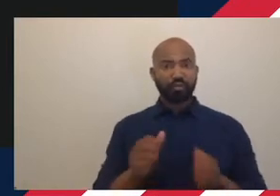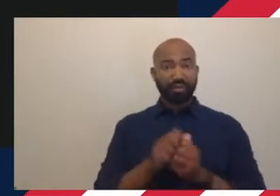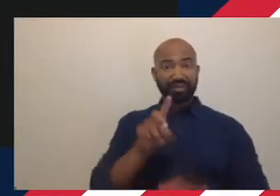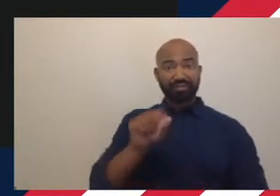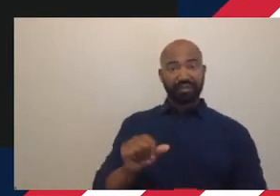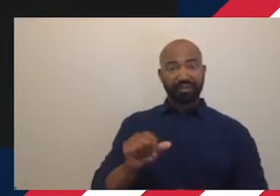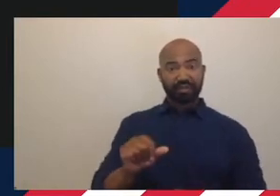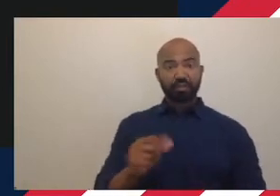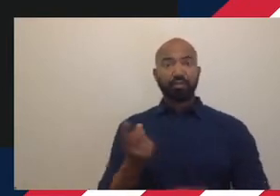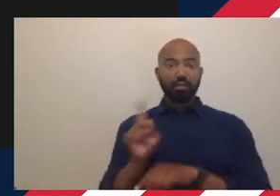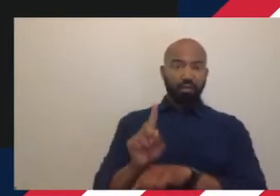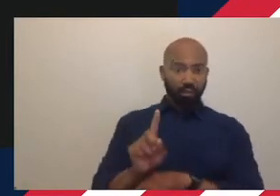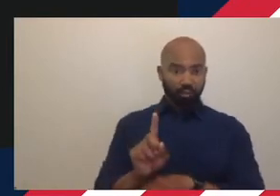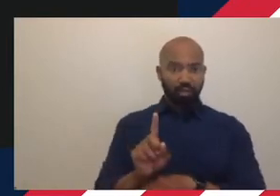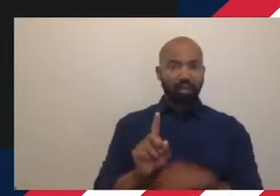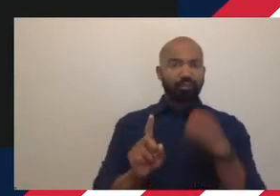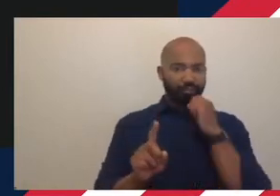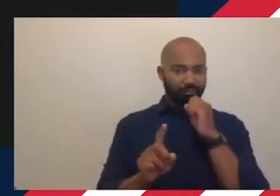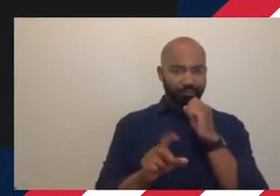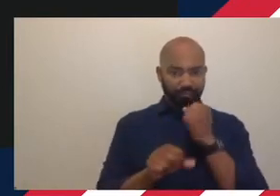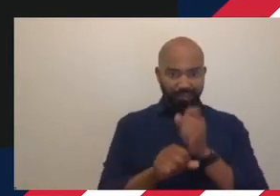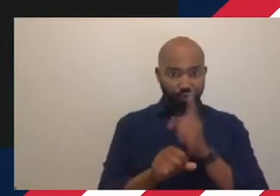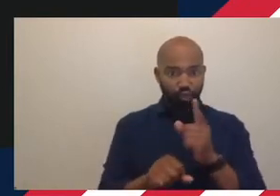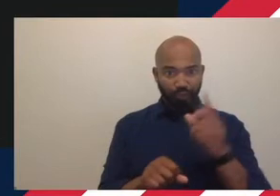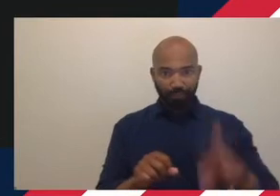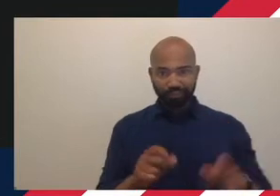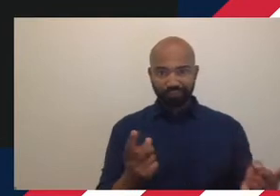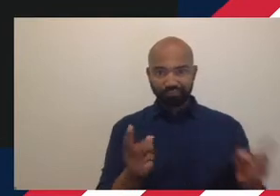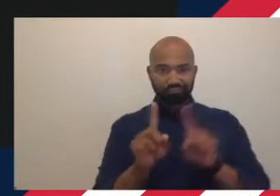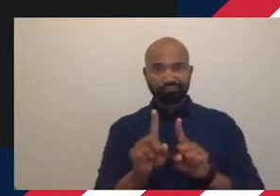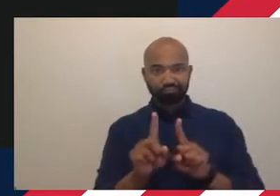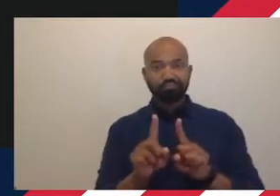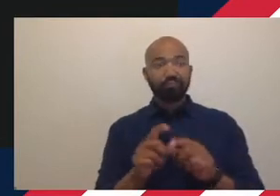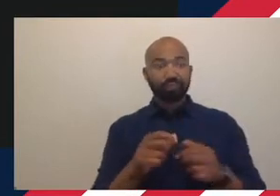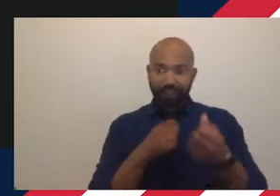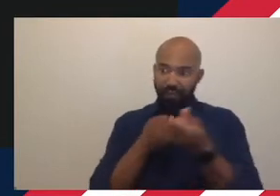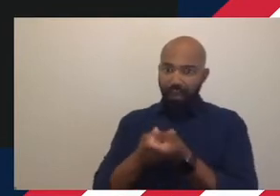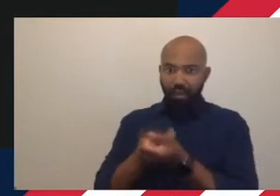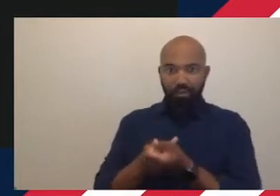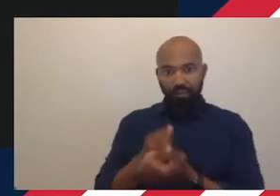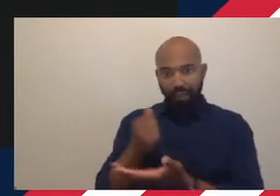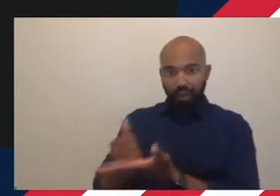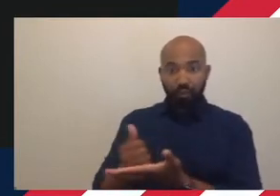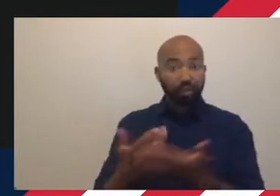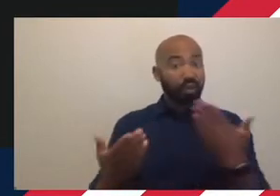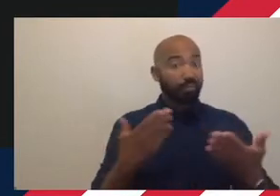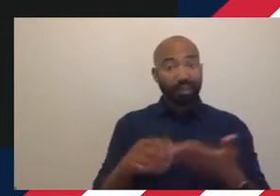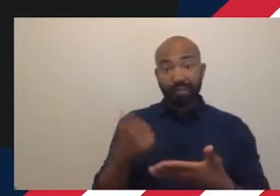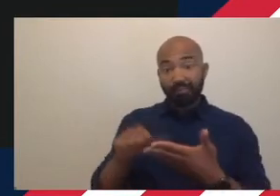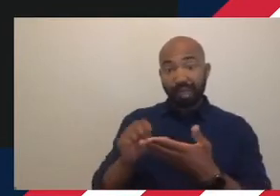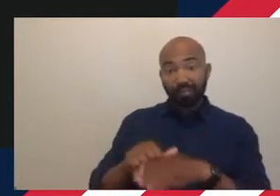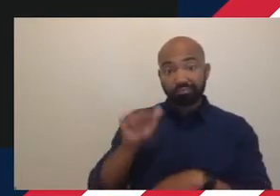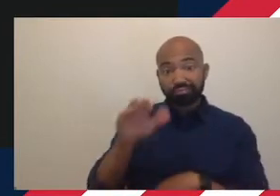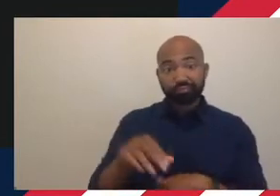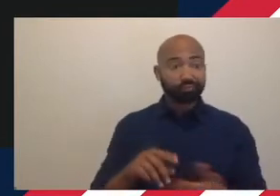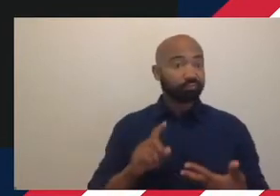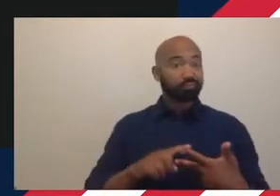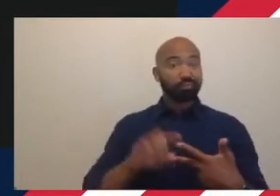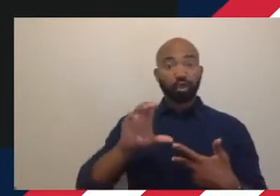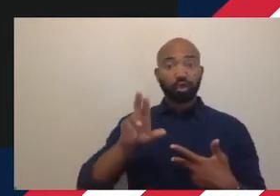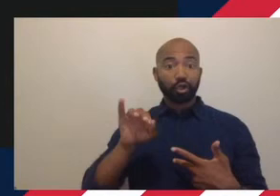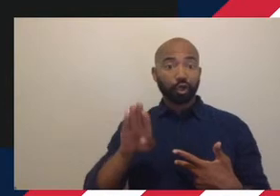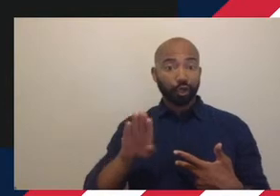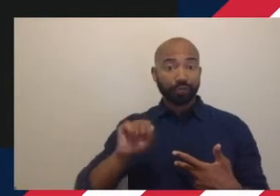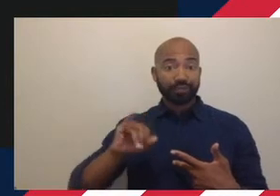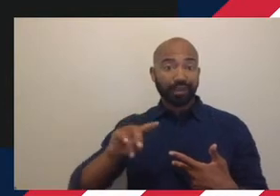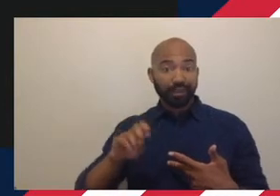them in voting. And that person could assist them, whether it's curbside, whether it's filling out a mail ballot, or helping them with their technology. But it's important